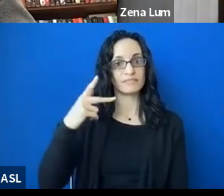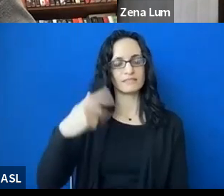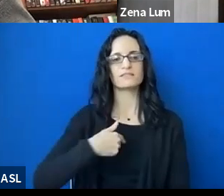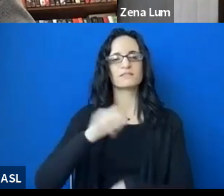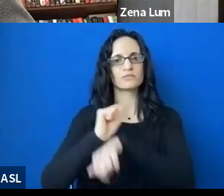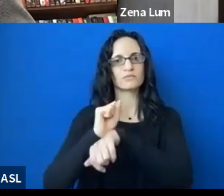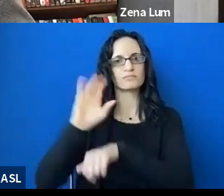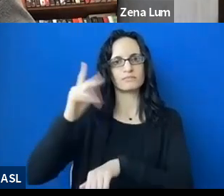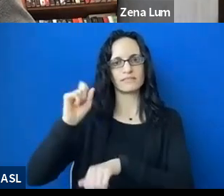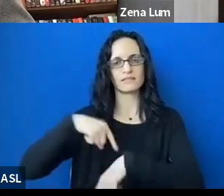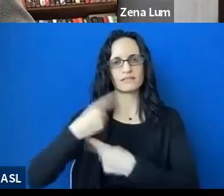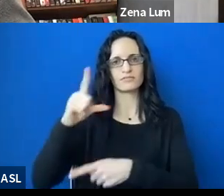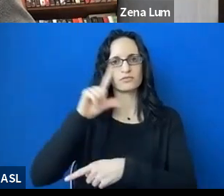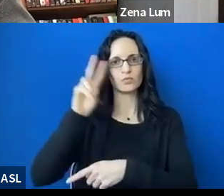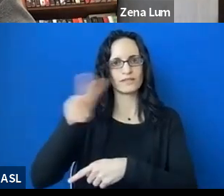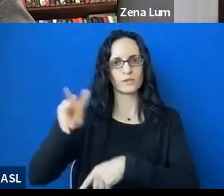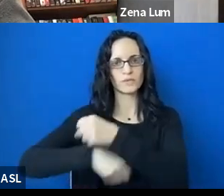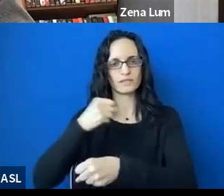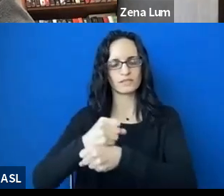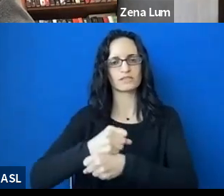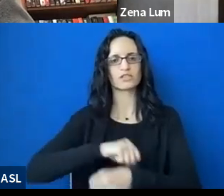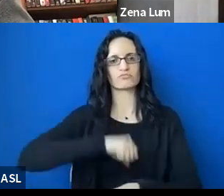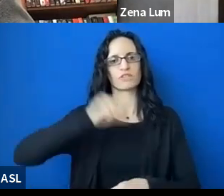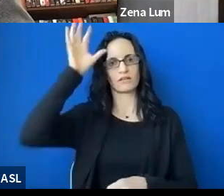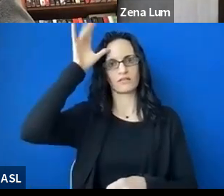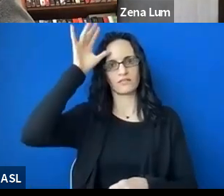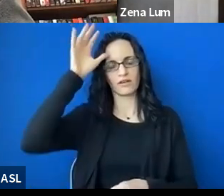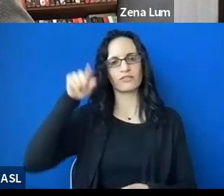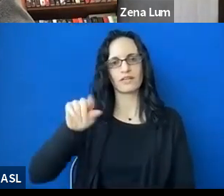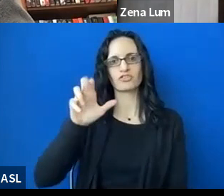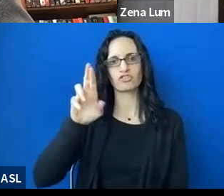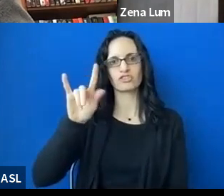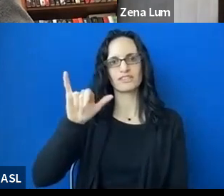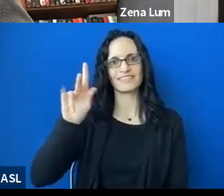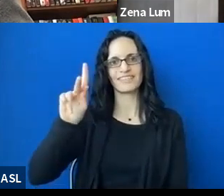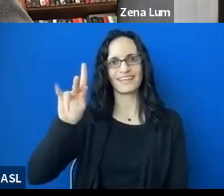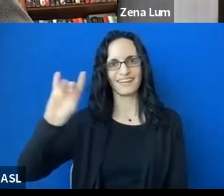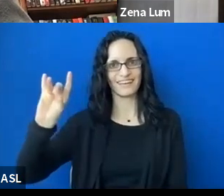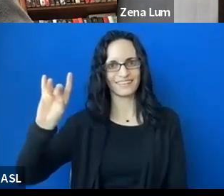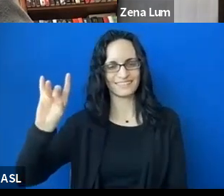22 years, and I'm a proud parent of two boys at the Curly K-8, where Ms. Grass is the principal.